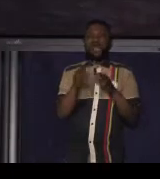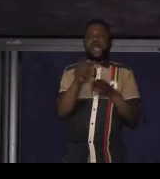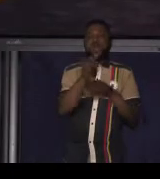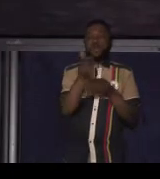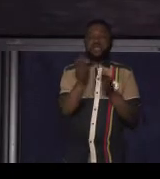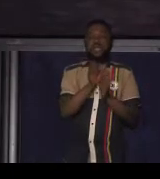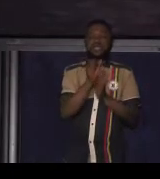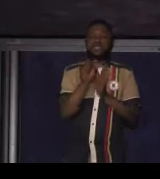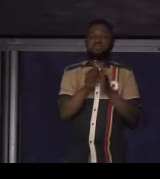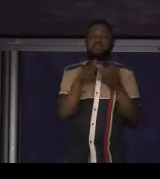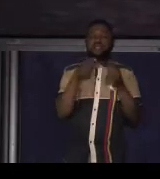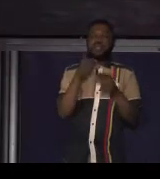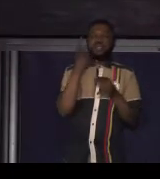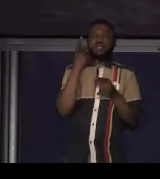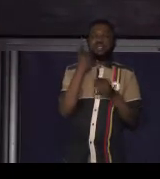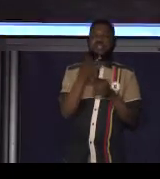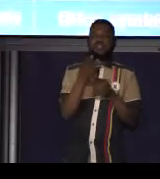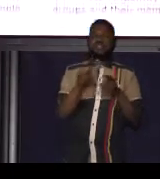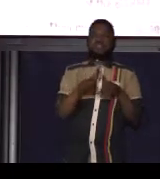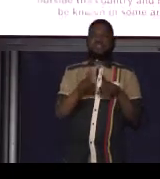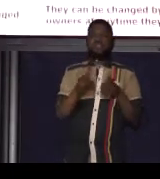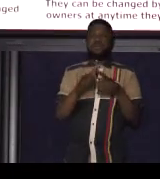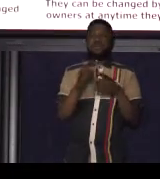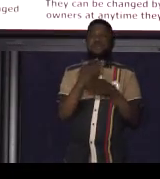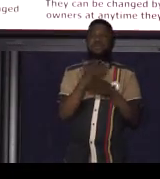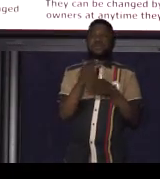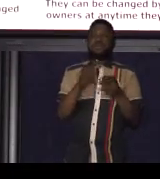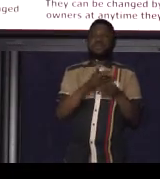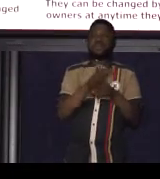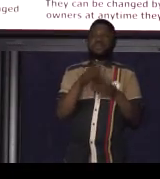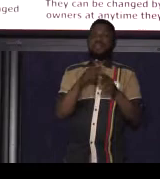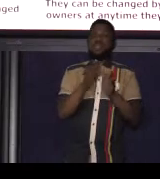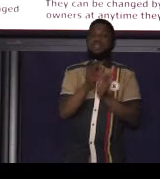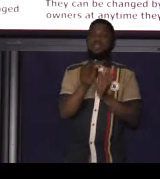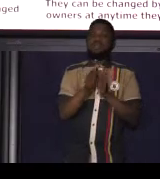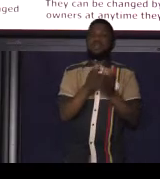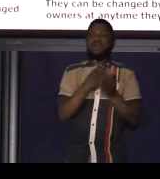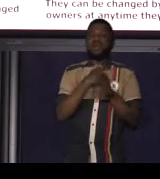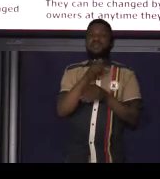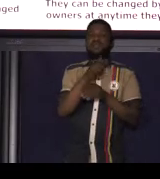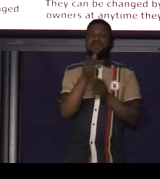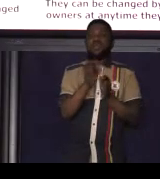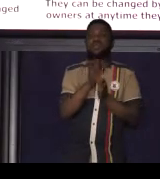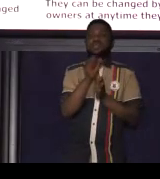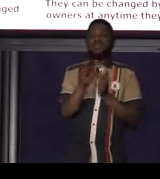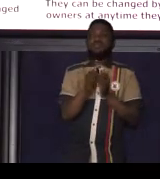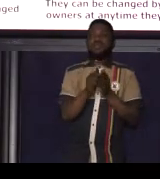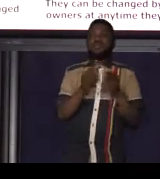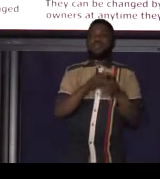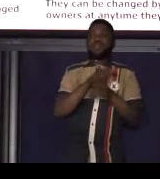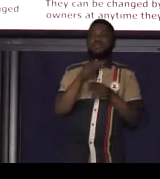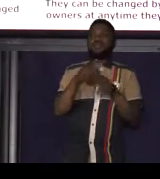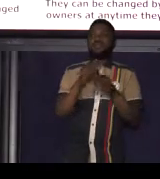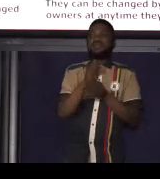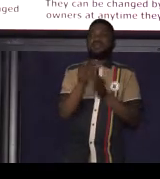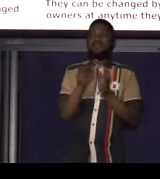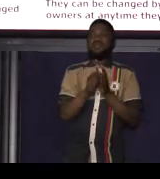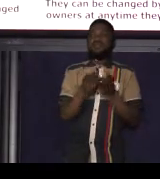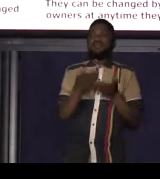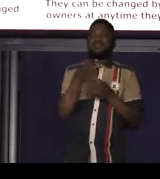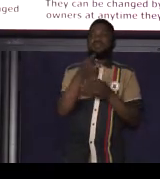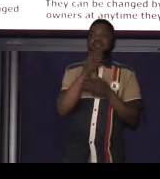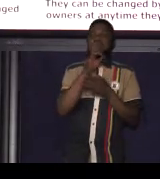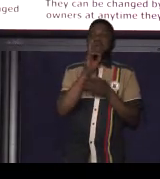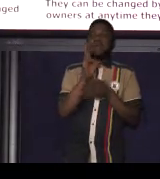other symbols. Now let's look at differences between national symbols and other symbols. One, national